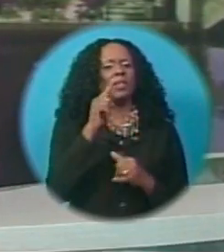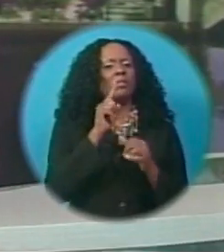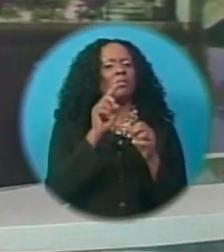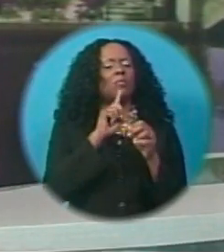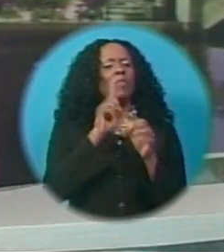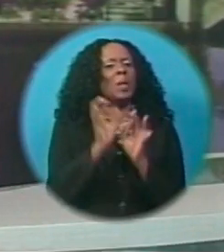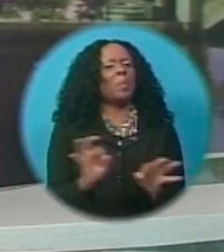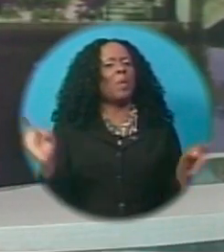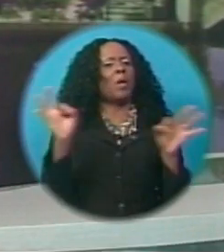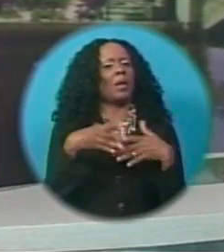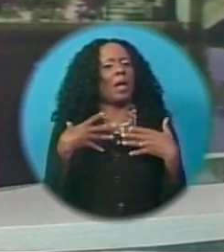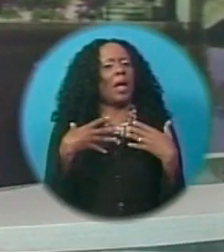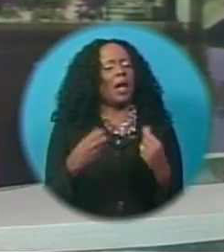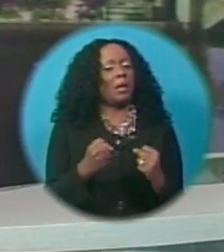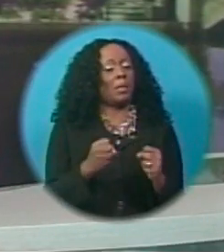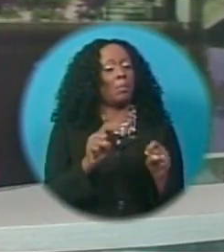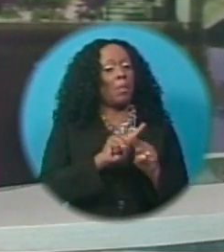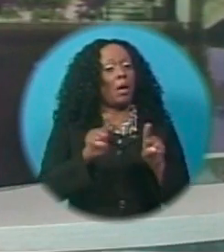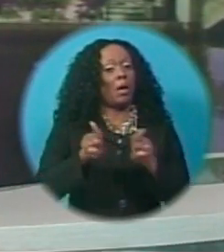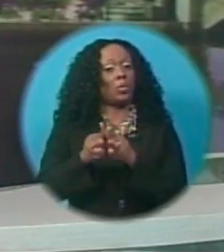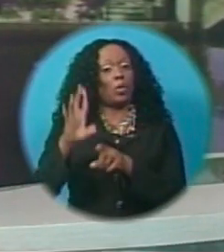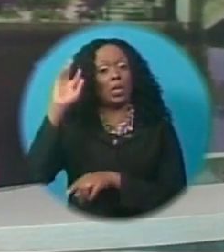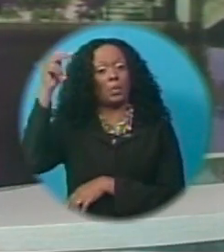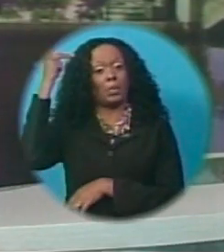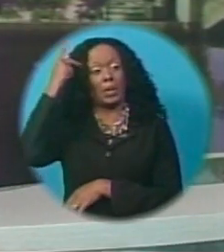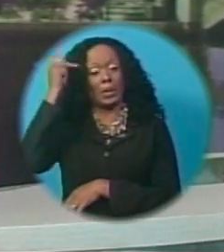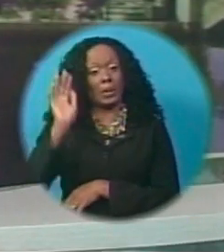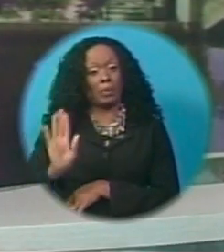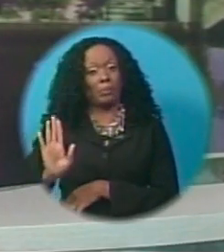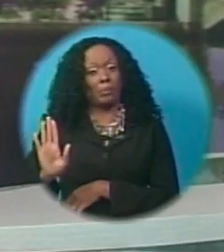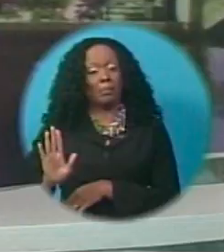the issue of health is also political.